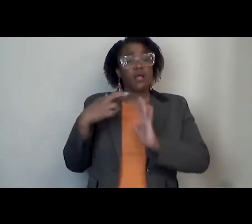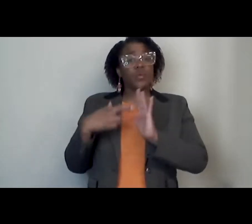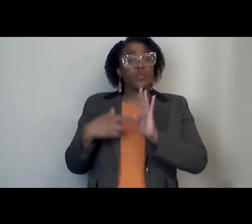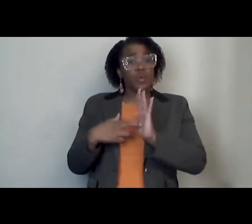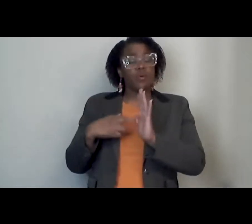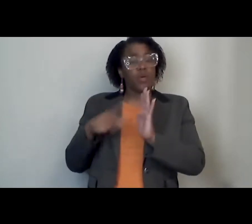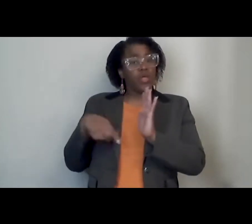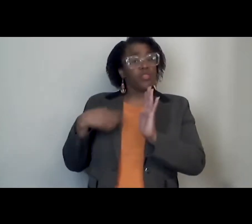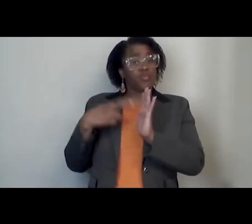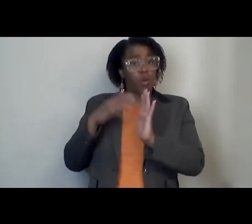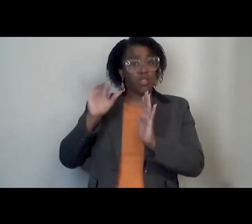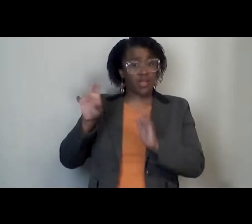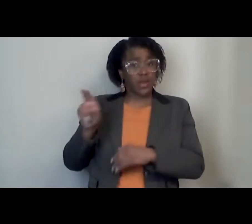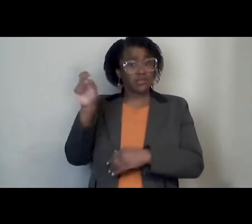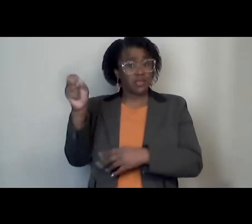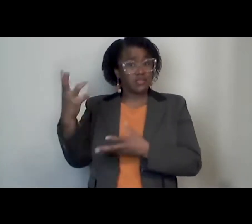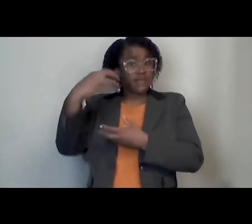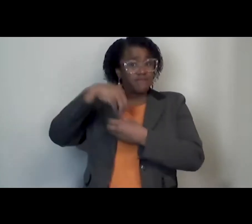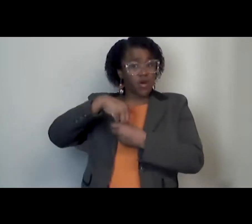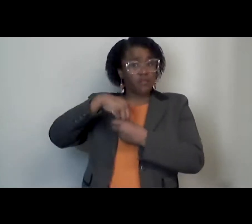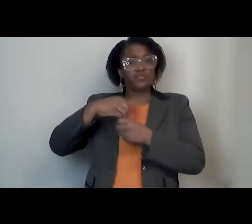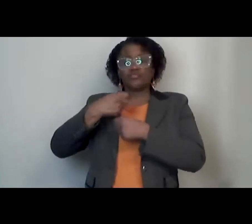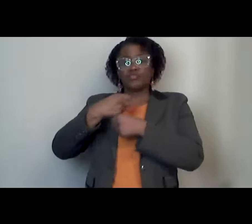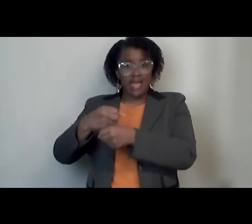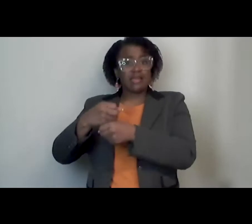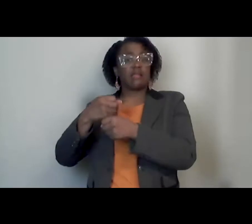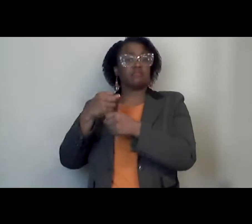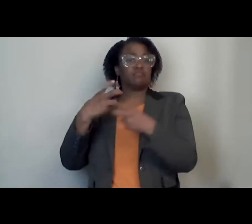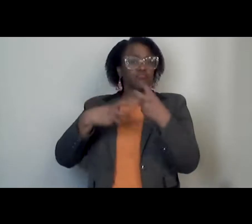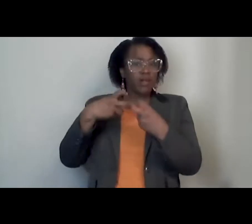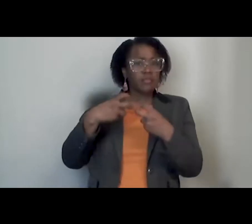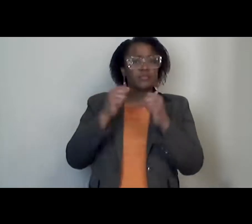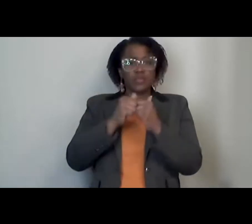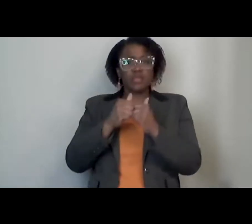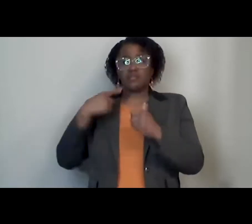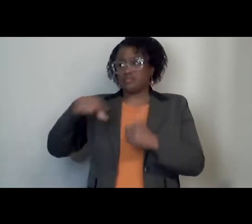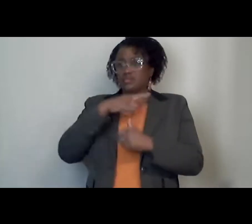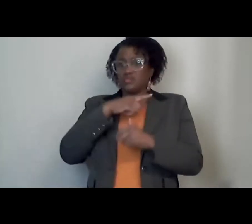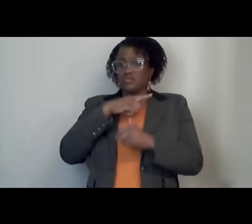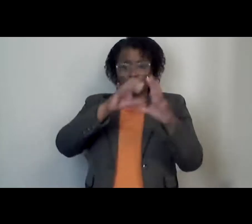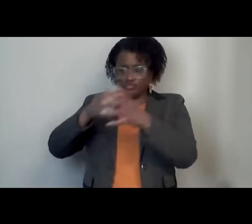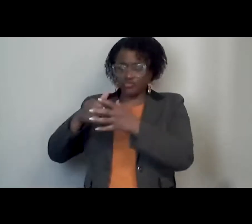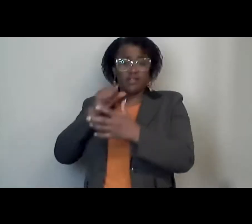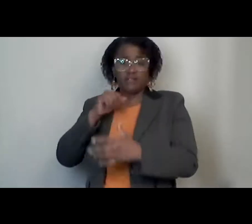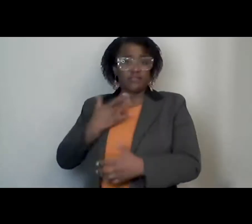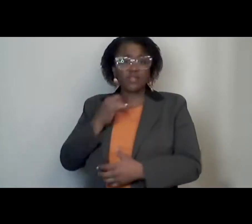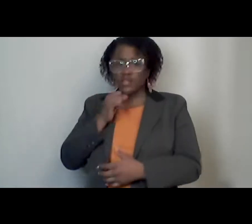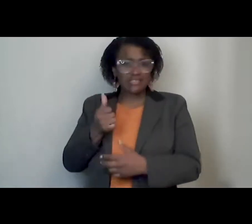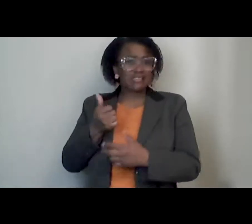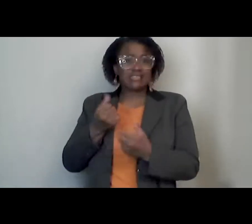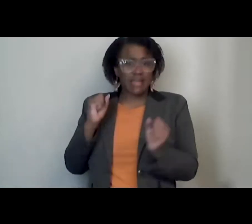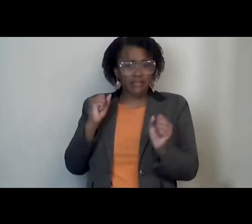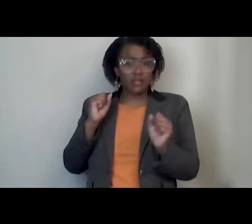U.S. has played in creating these conditions of collective unsafety at a global